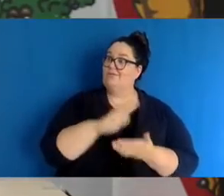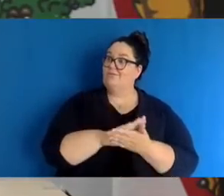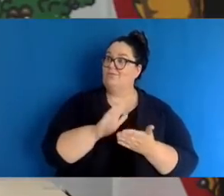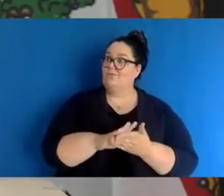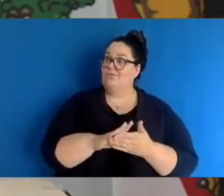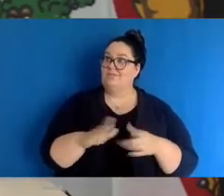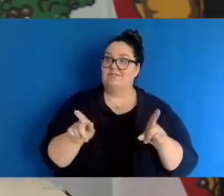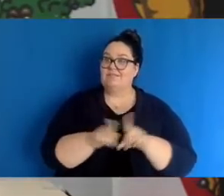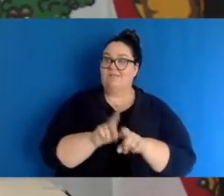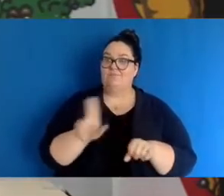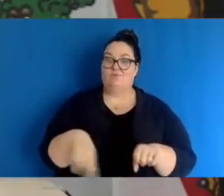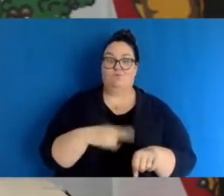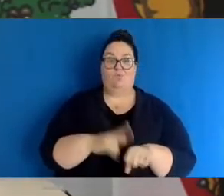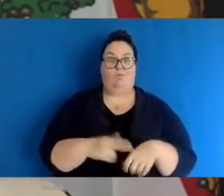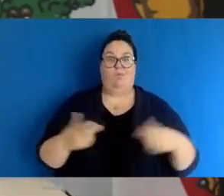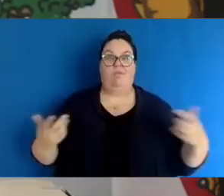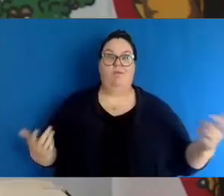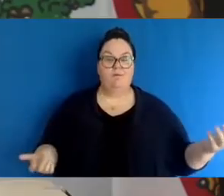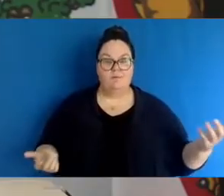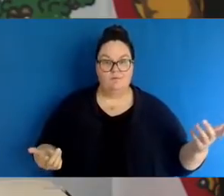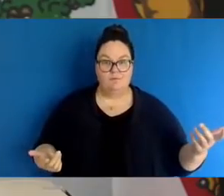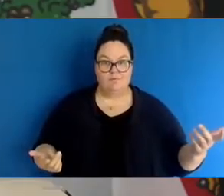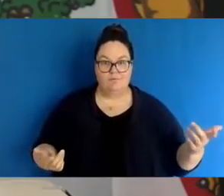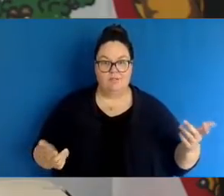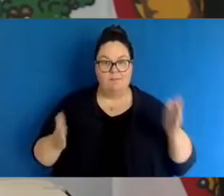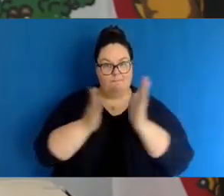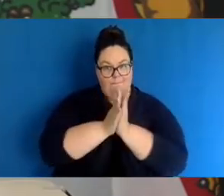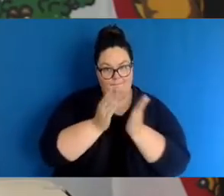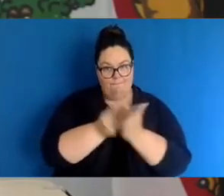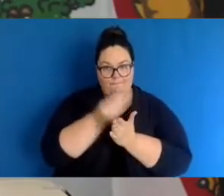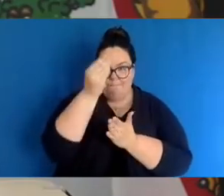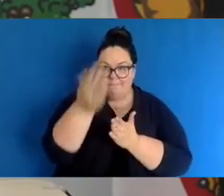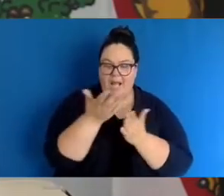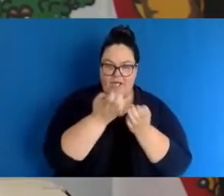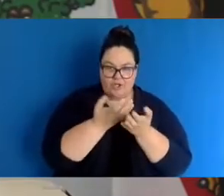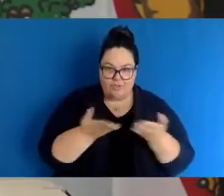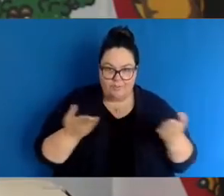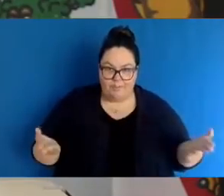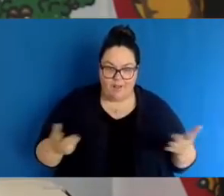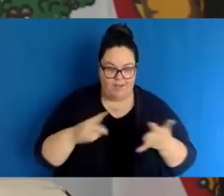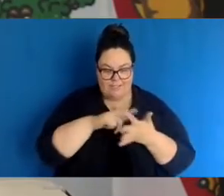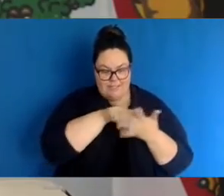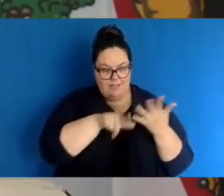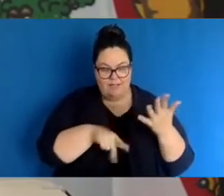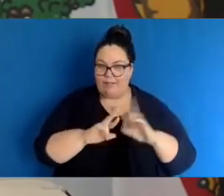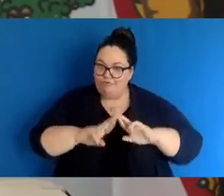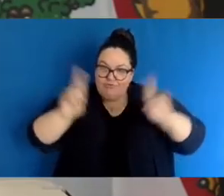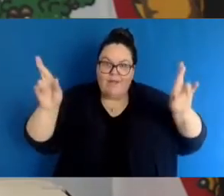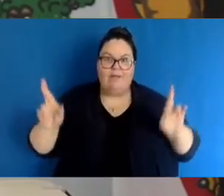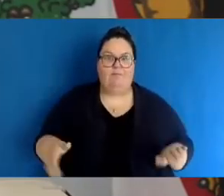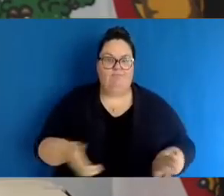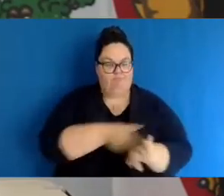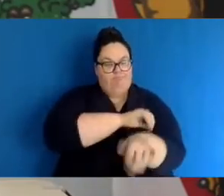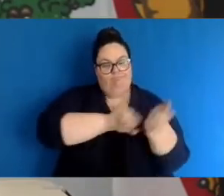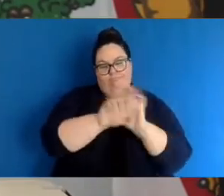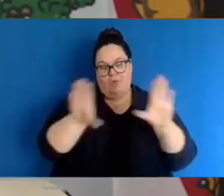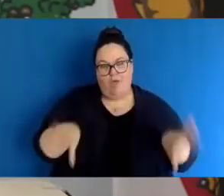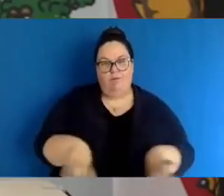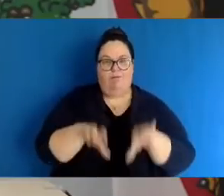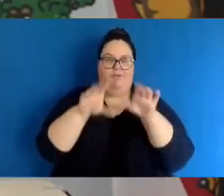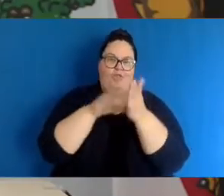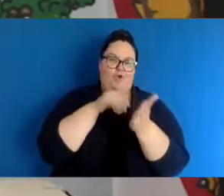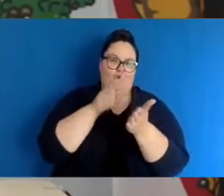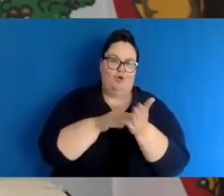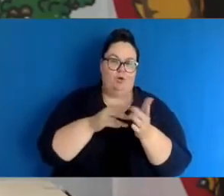other normal areas, and that is get your scribblers and pencils, et cetera, and, because we have been in school, and that's